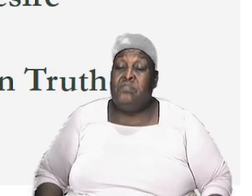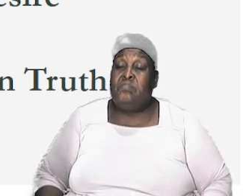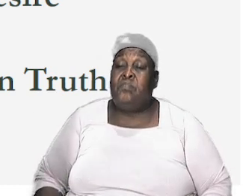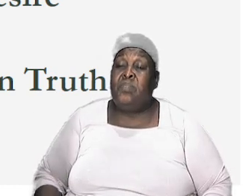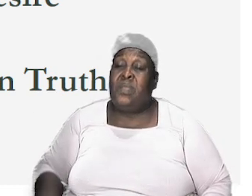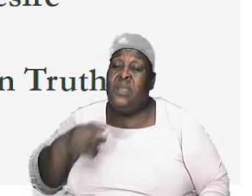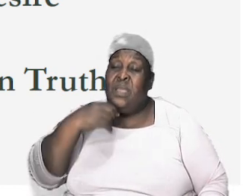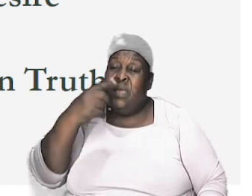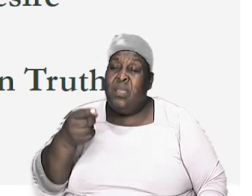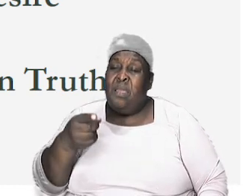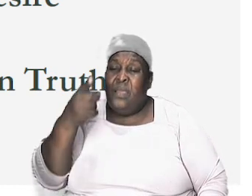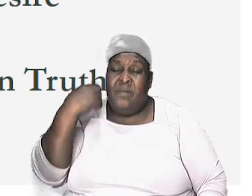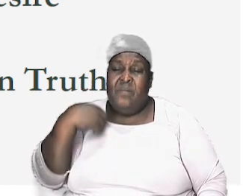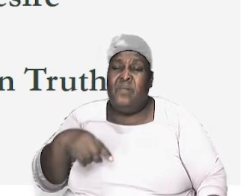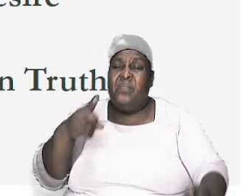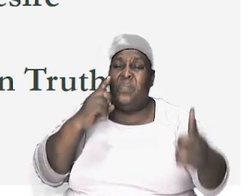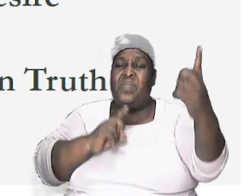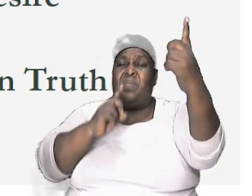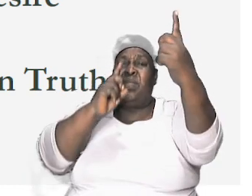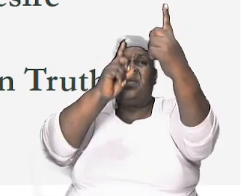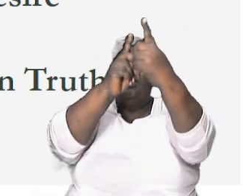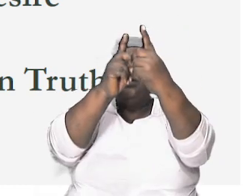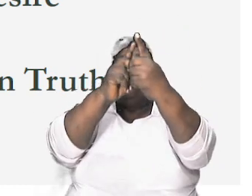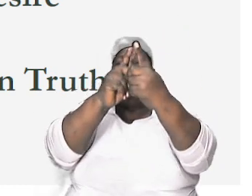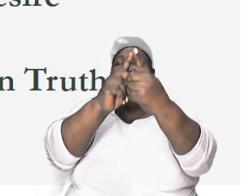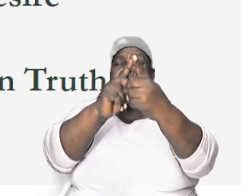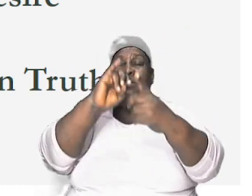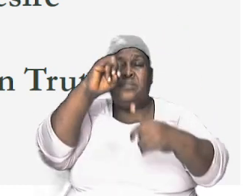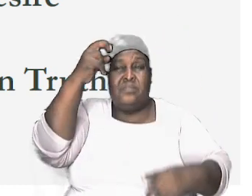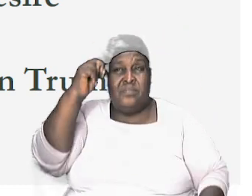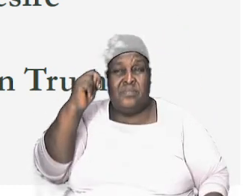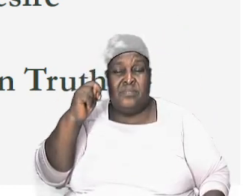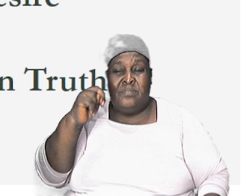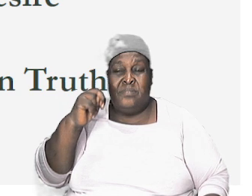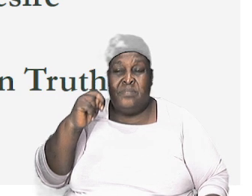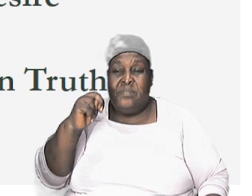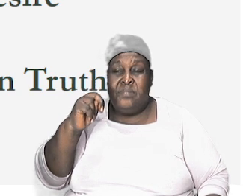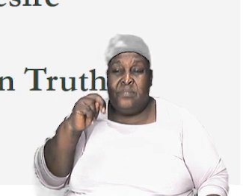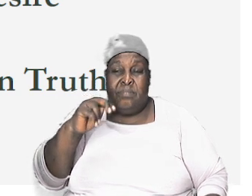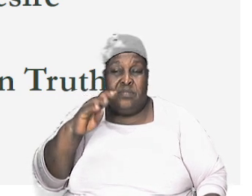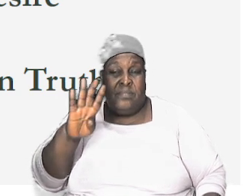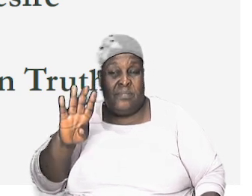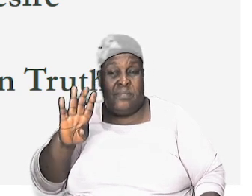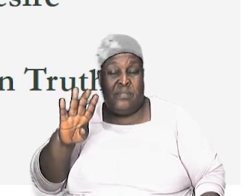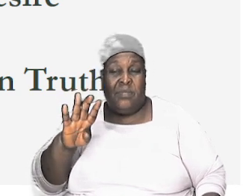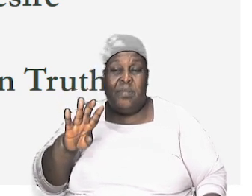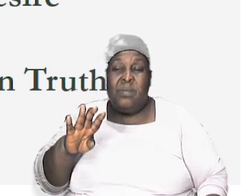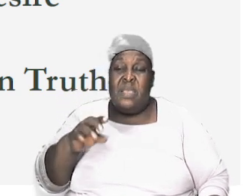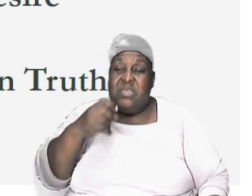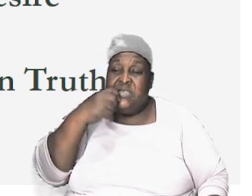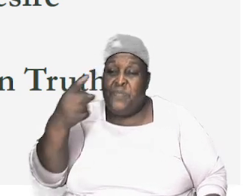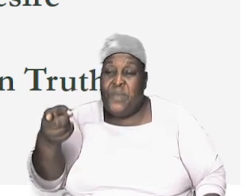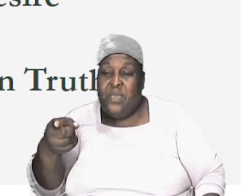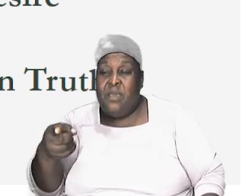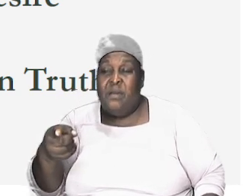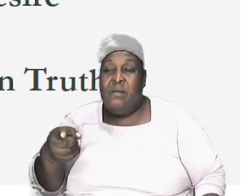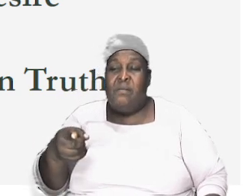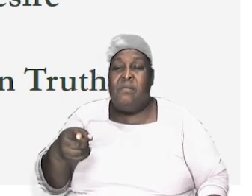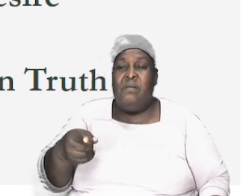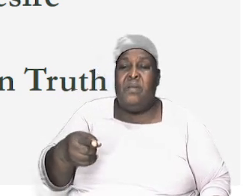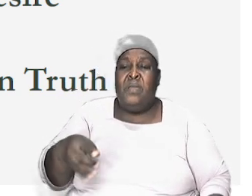It says from the encounter described in St. John chapter 4, we see a couple of stuff. It reveals